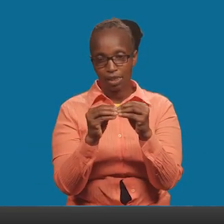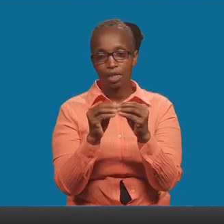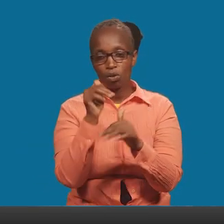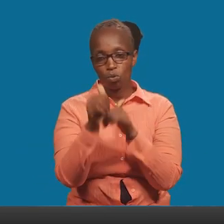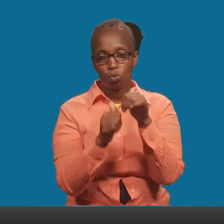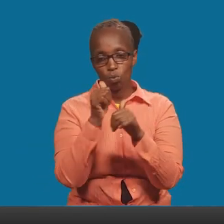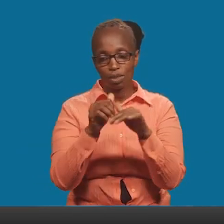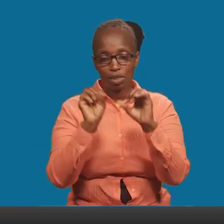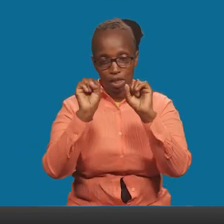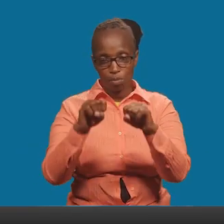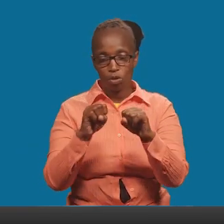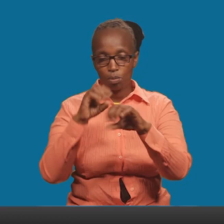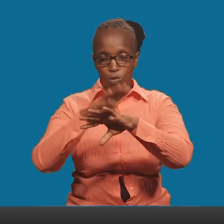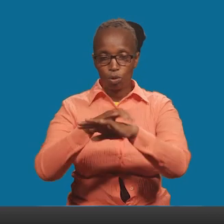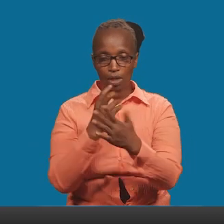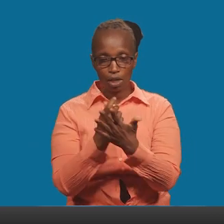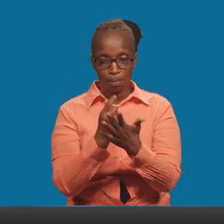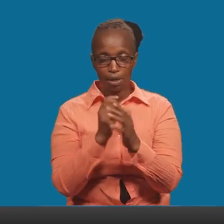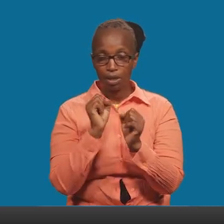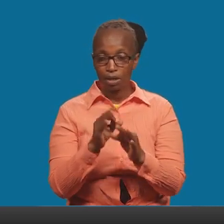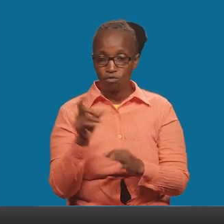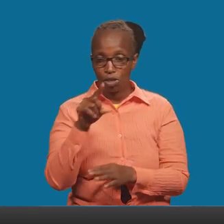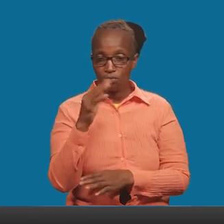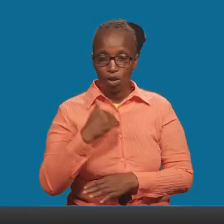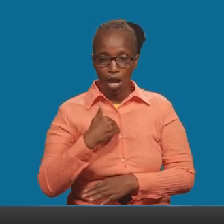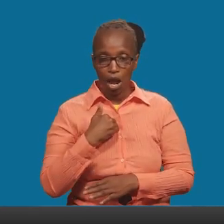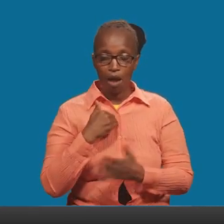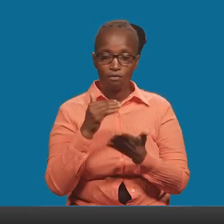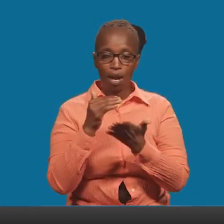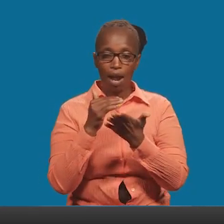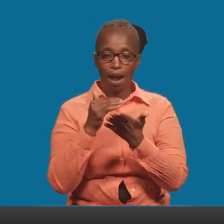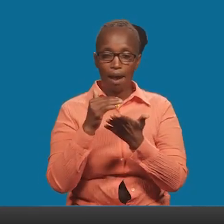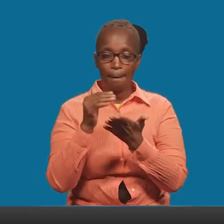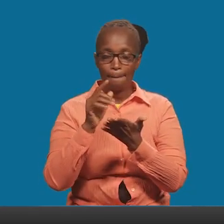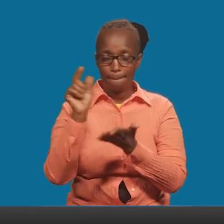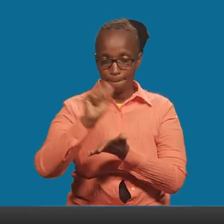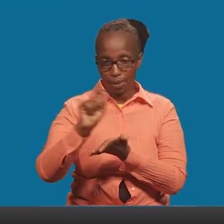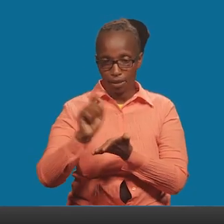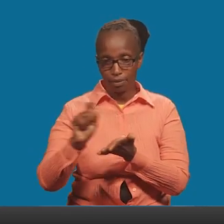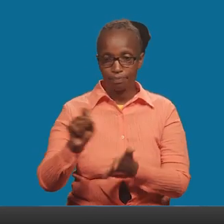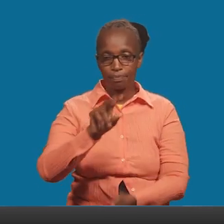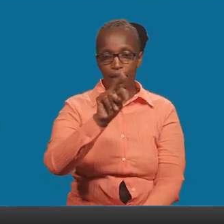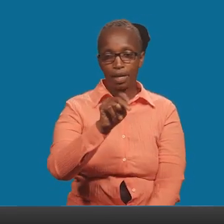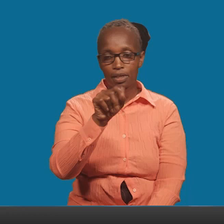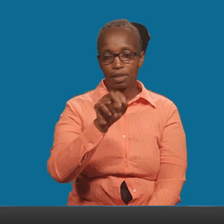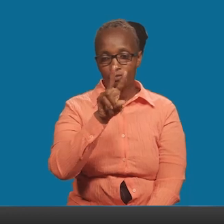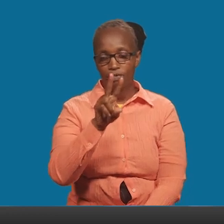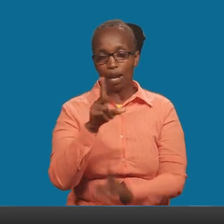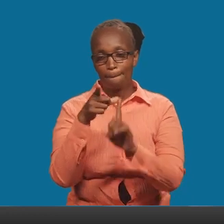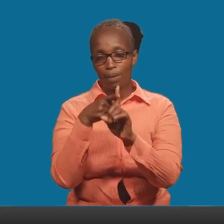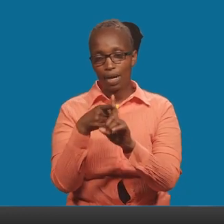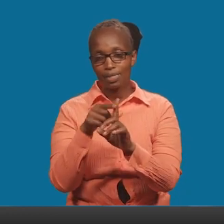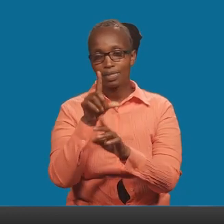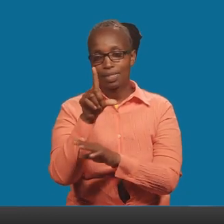It is actually possible to earn online. If you have a pen or a phone, just write this website, LTV